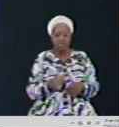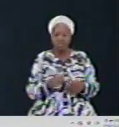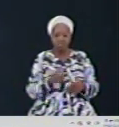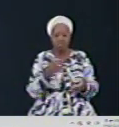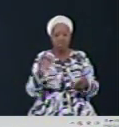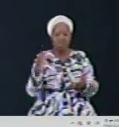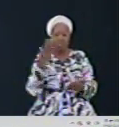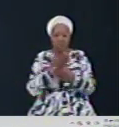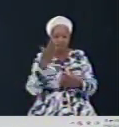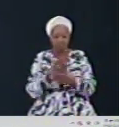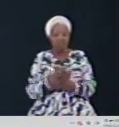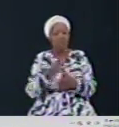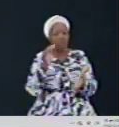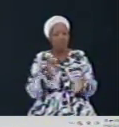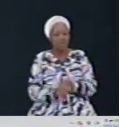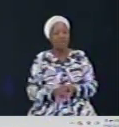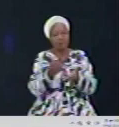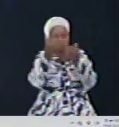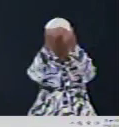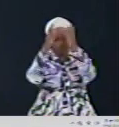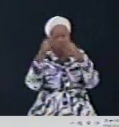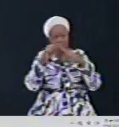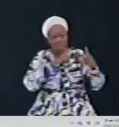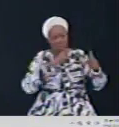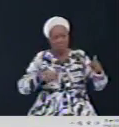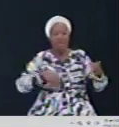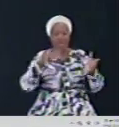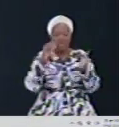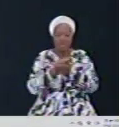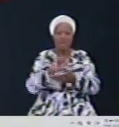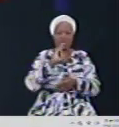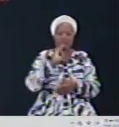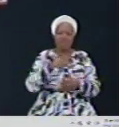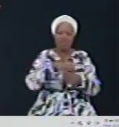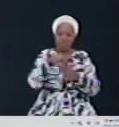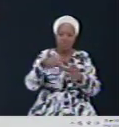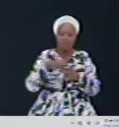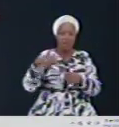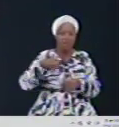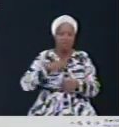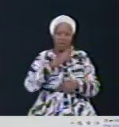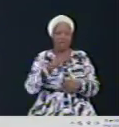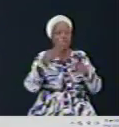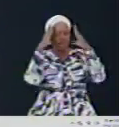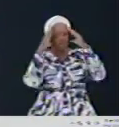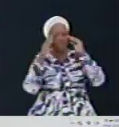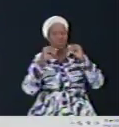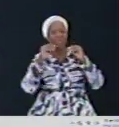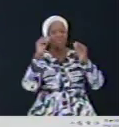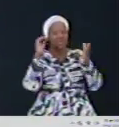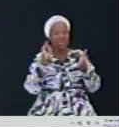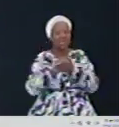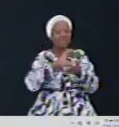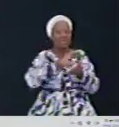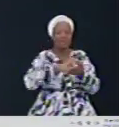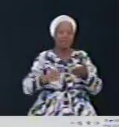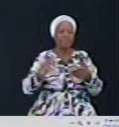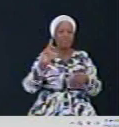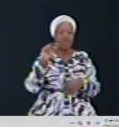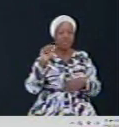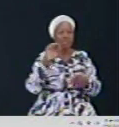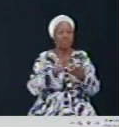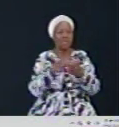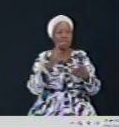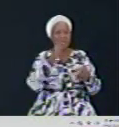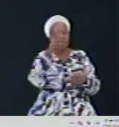uninterrupted obedience to the Lord, that is when we have the experience of verse 20, that the